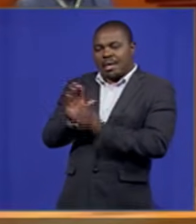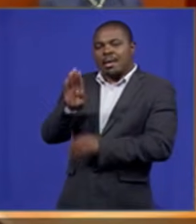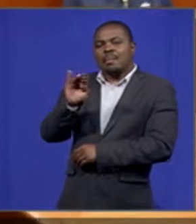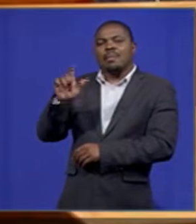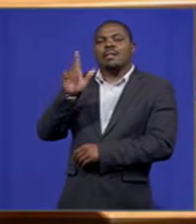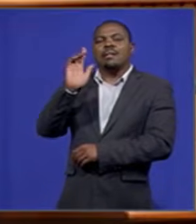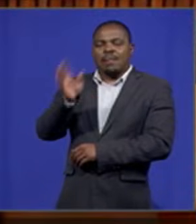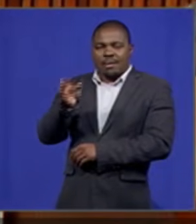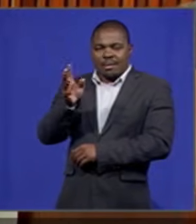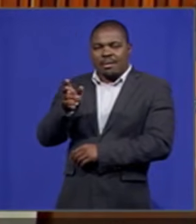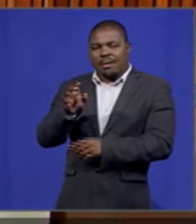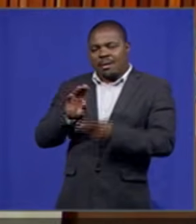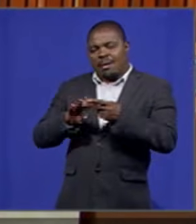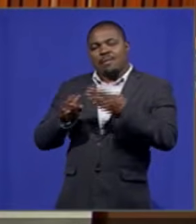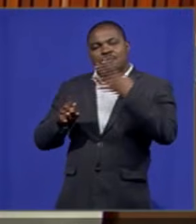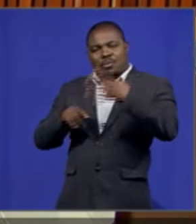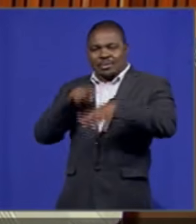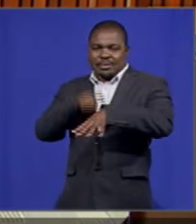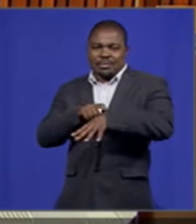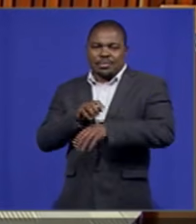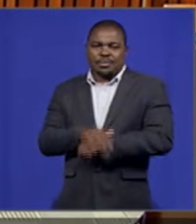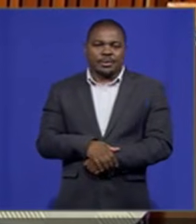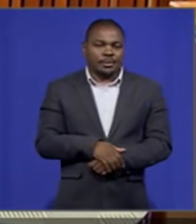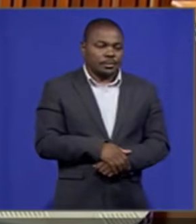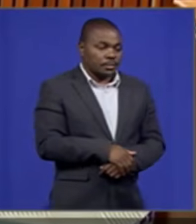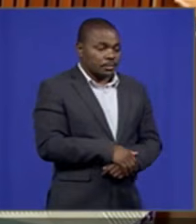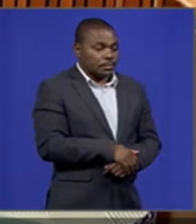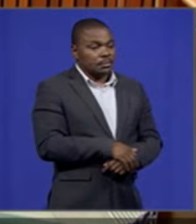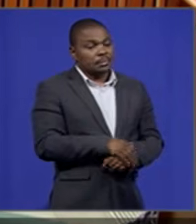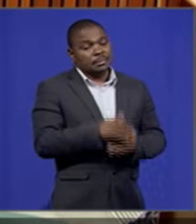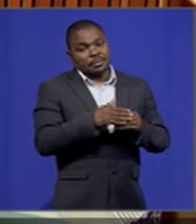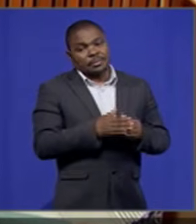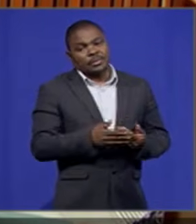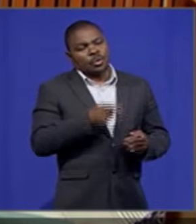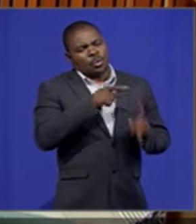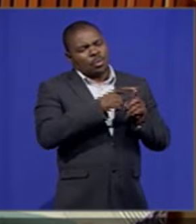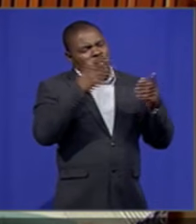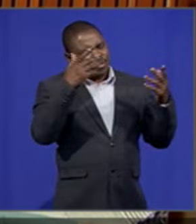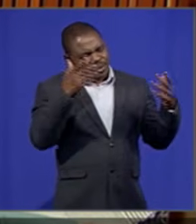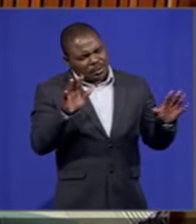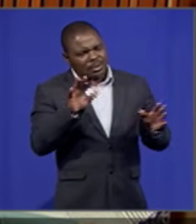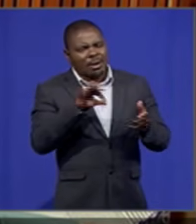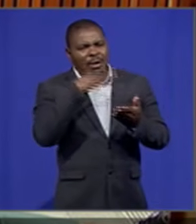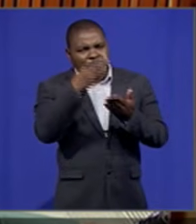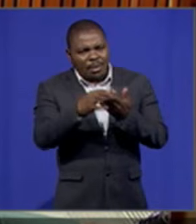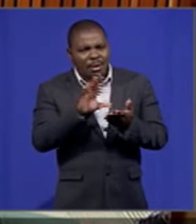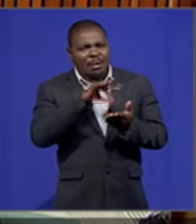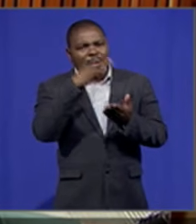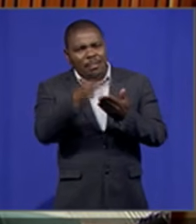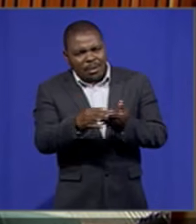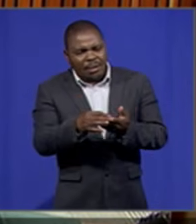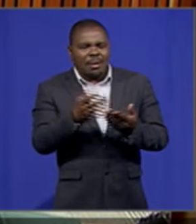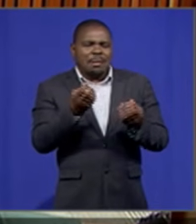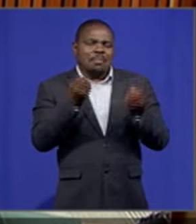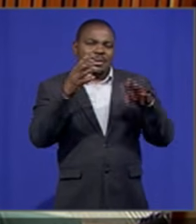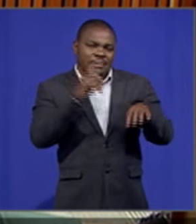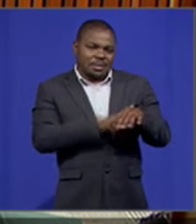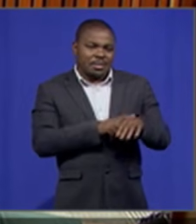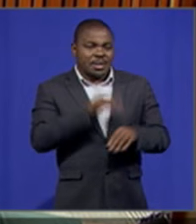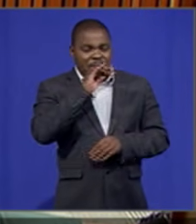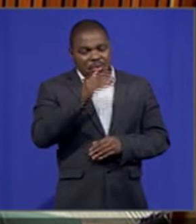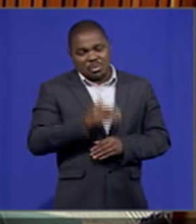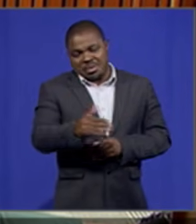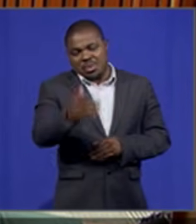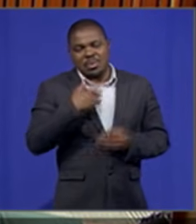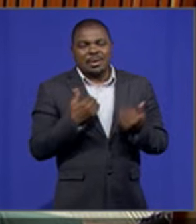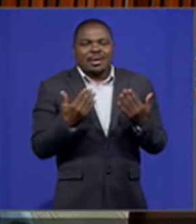gape le galabone go tlogeng mo o setse a lekile ga makgetho go dira kgopelo ya beile re ka re go ka letola eng